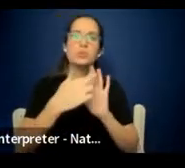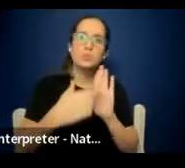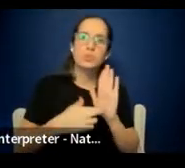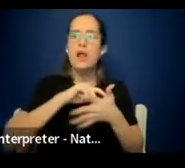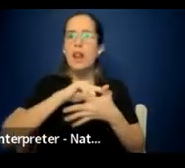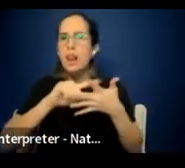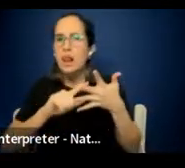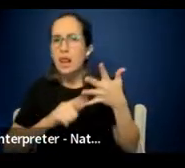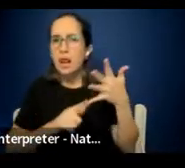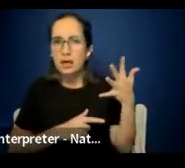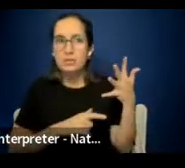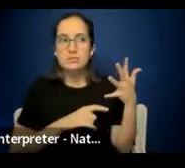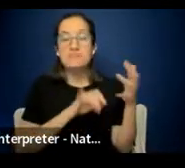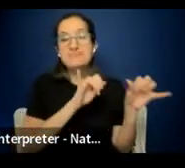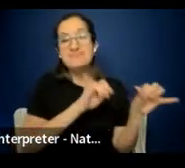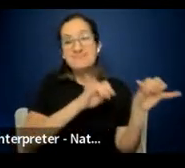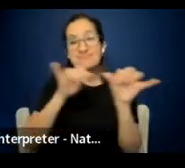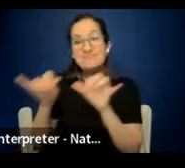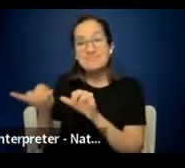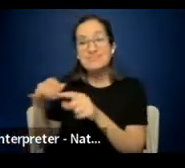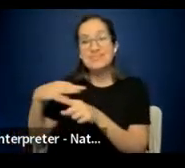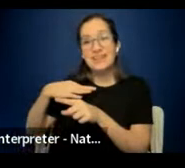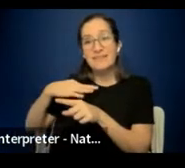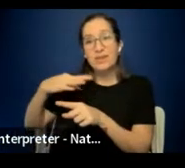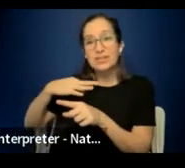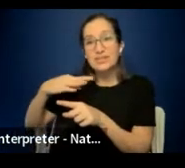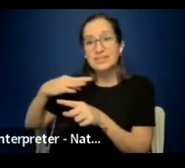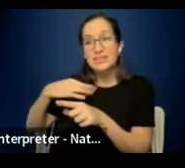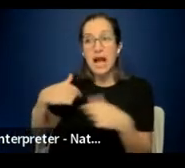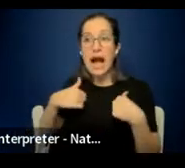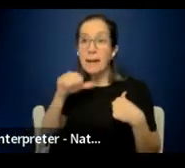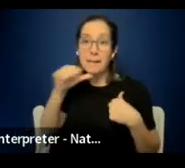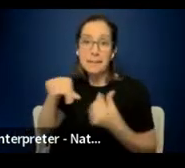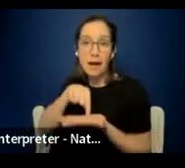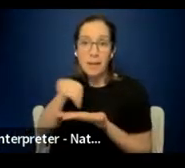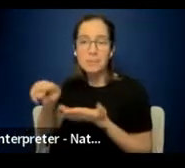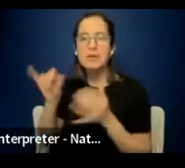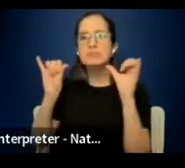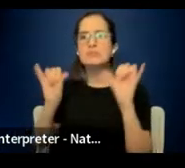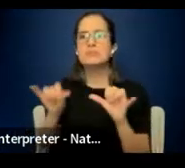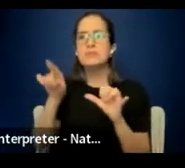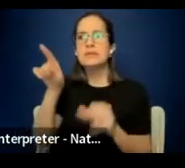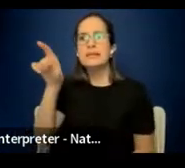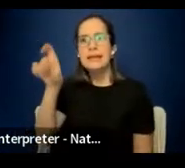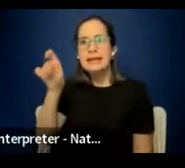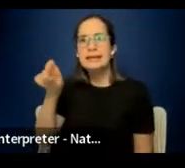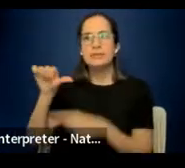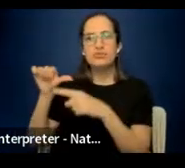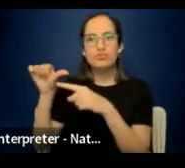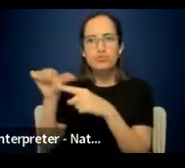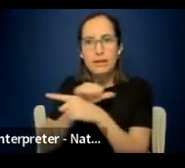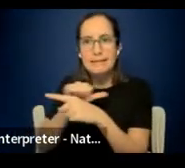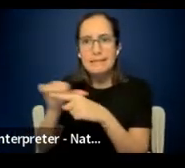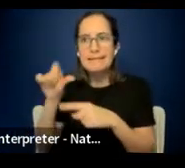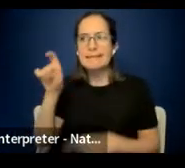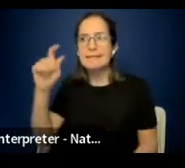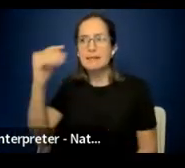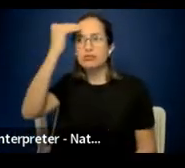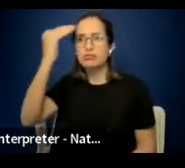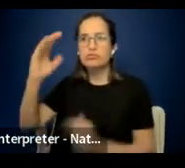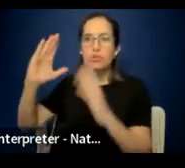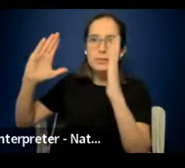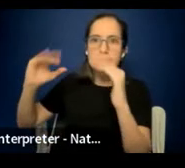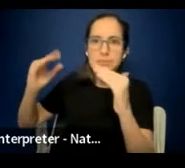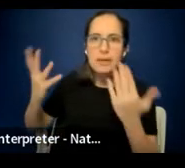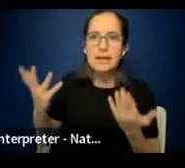need sort of, you know, all of the tools and training and, you know, support in order to really do their best for your